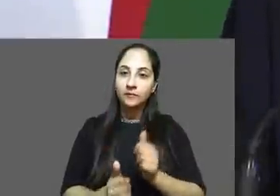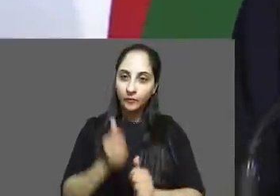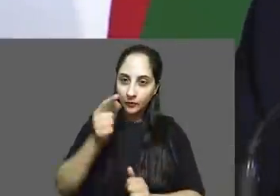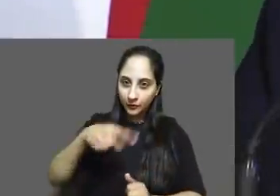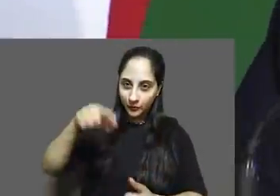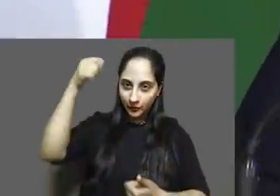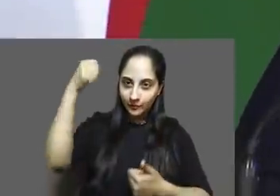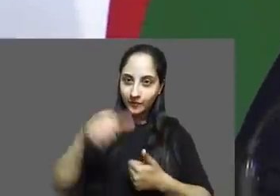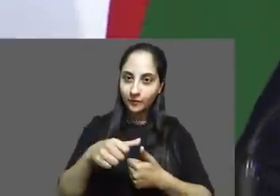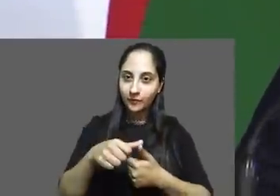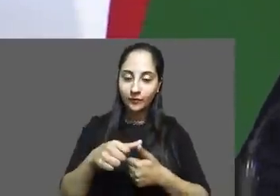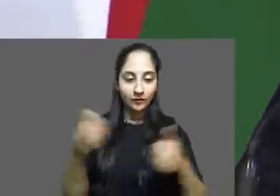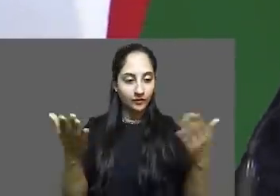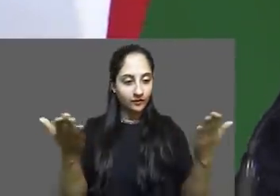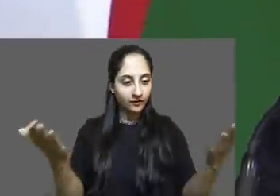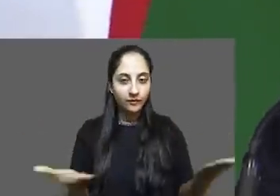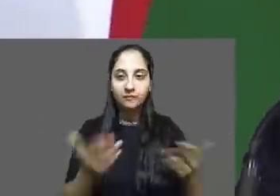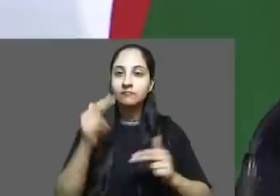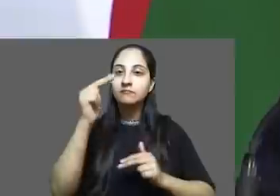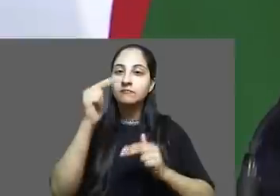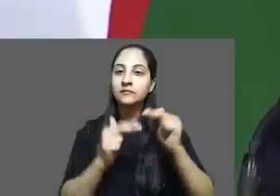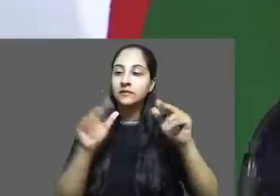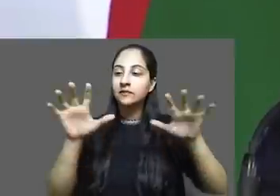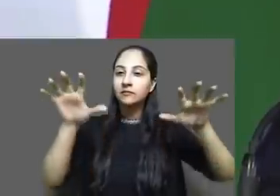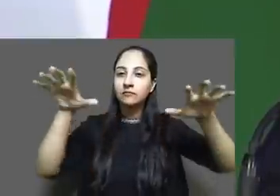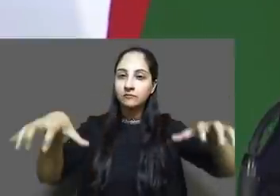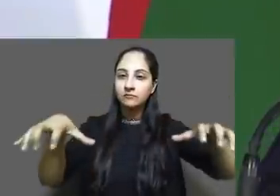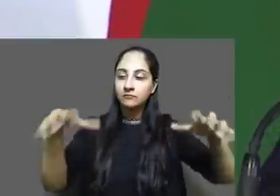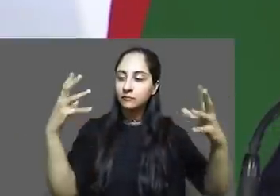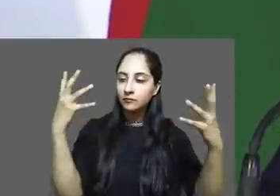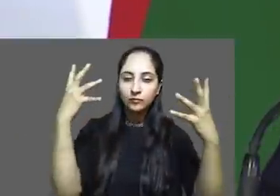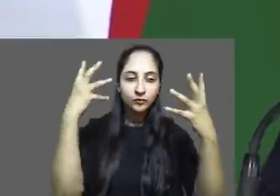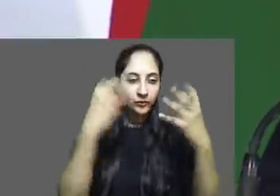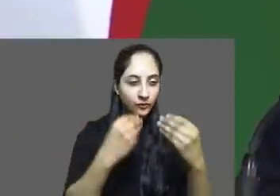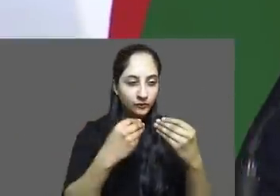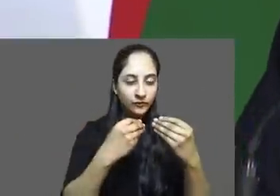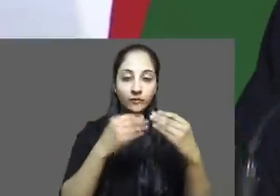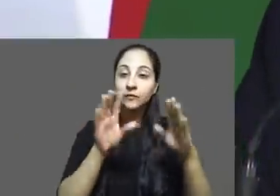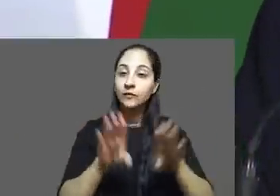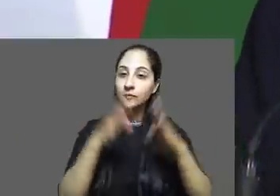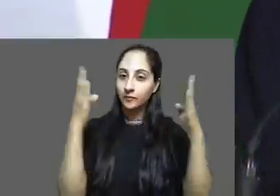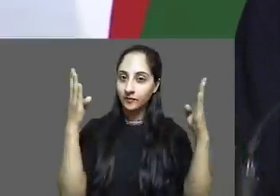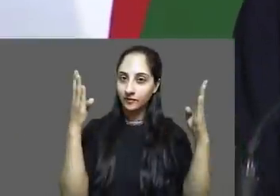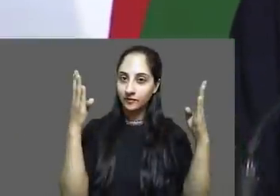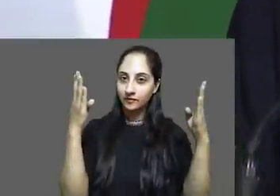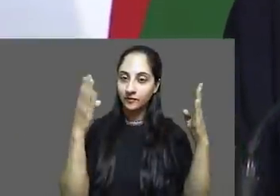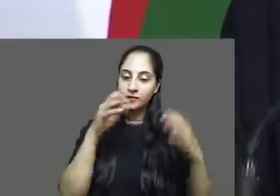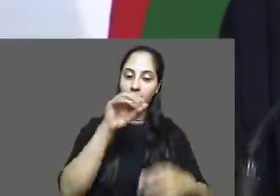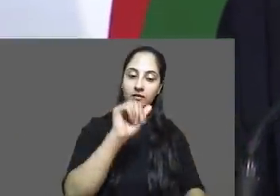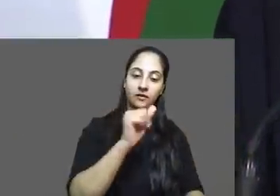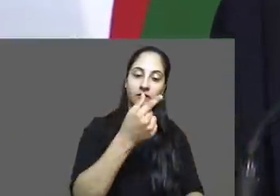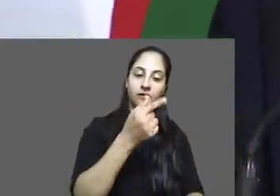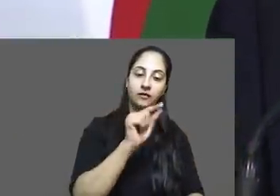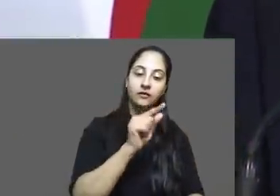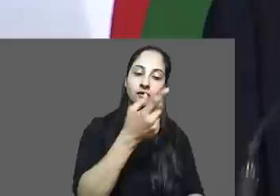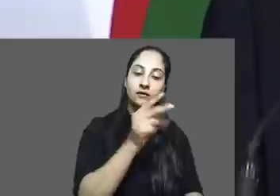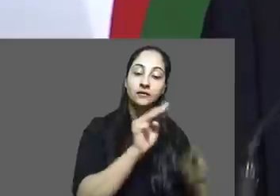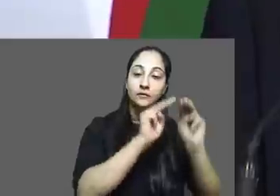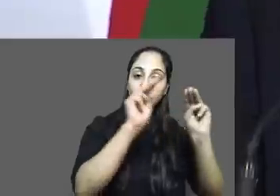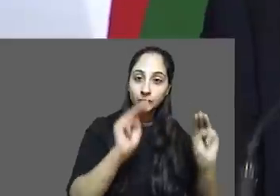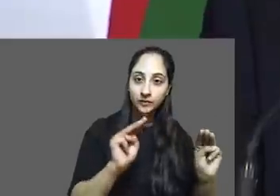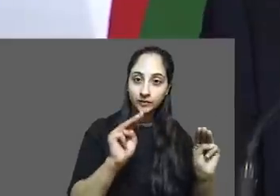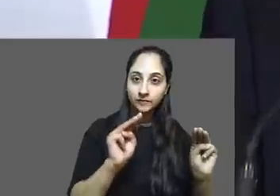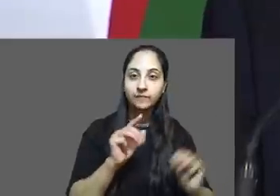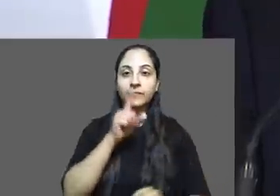Many of you will remember the day when we formally opened two stunning buildings on this site, the Arkan